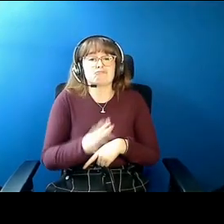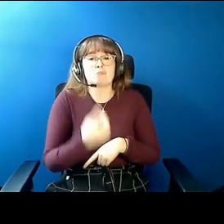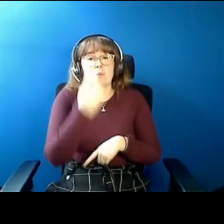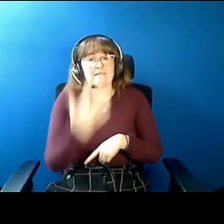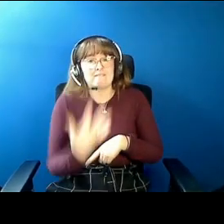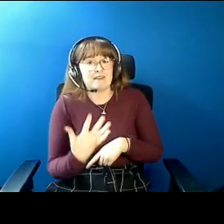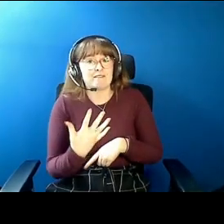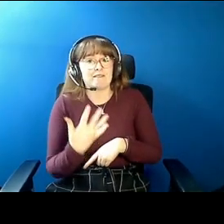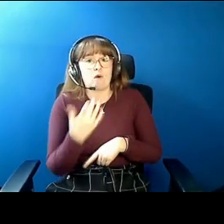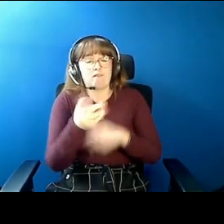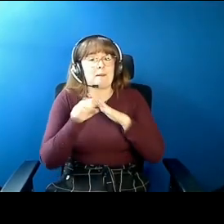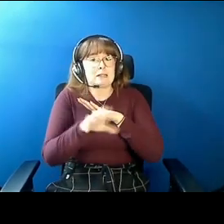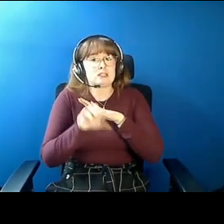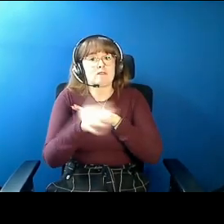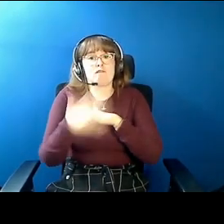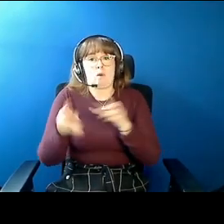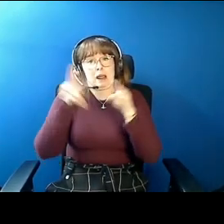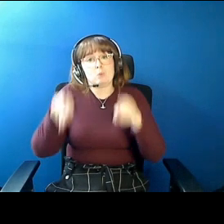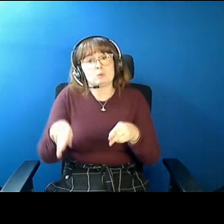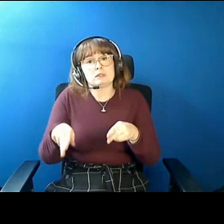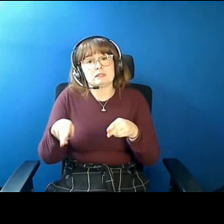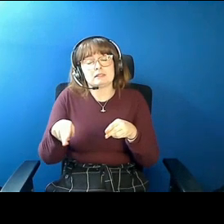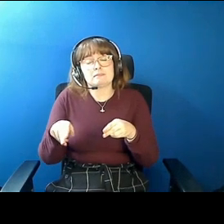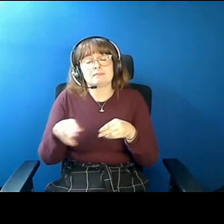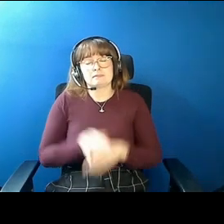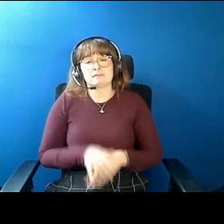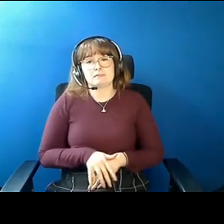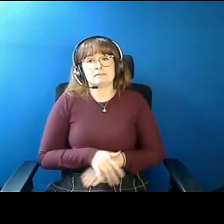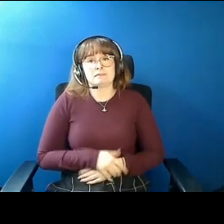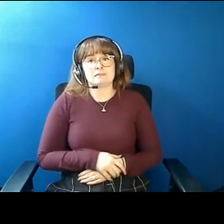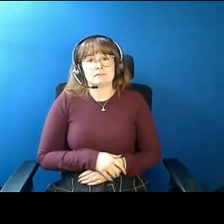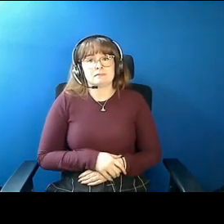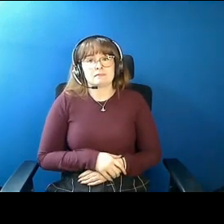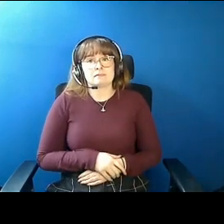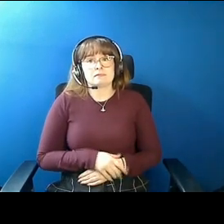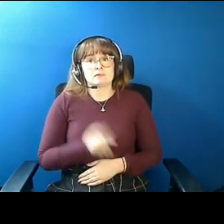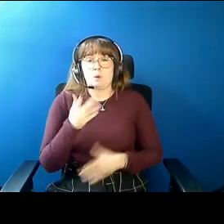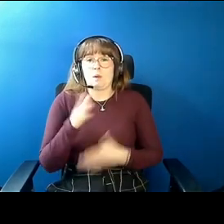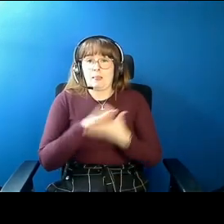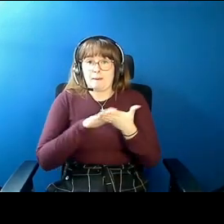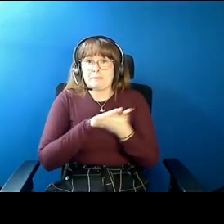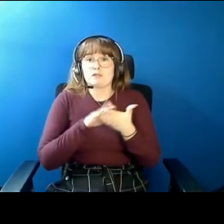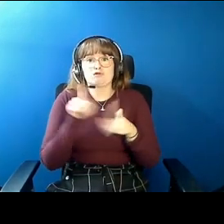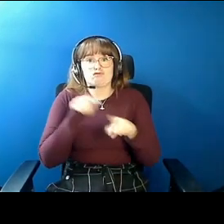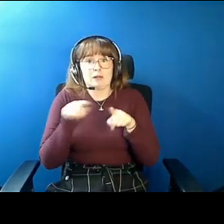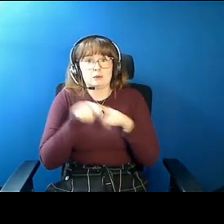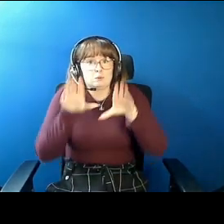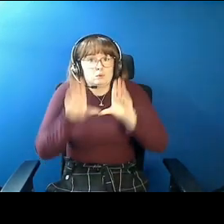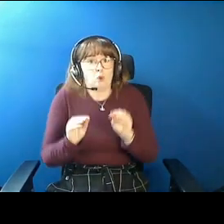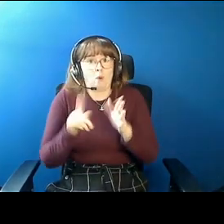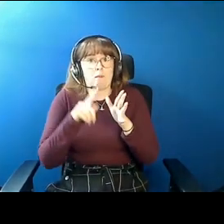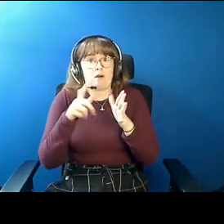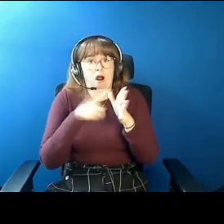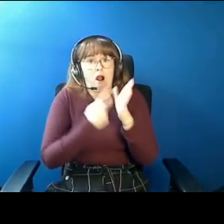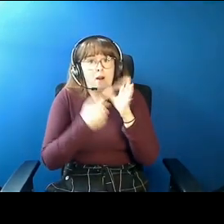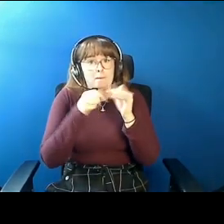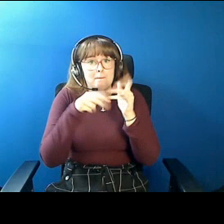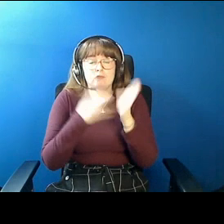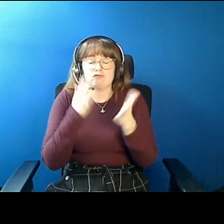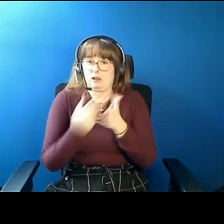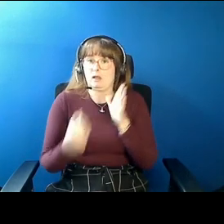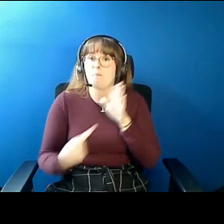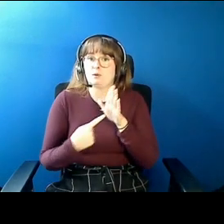emissions are associated with housing. And so getting those decarbonised is of essence, really